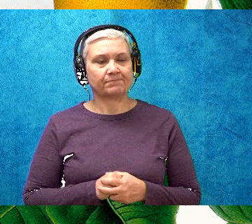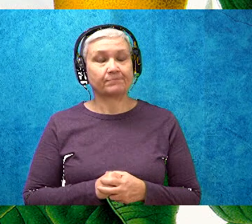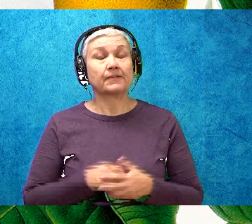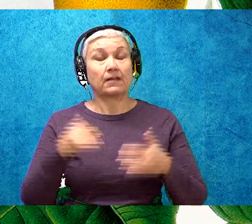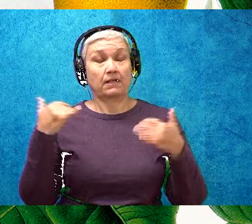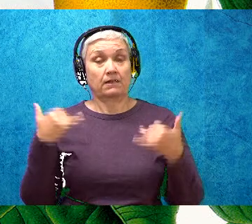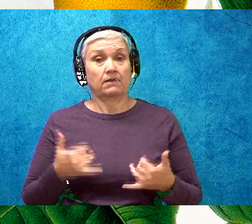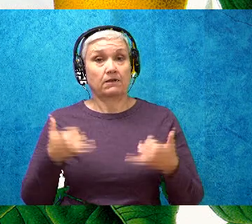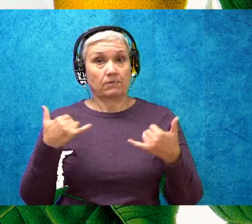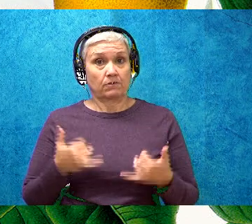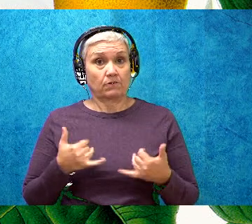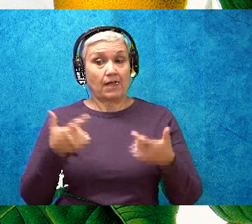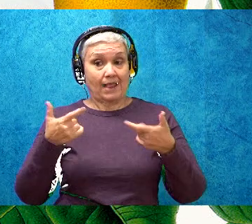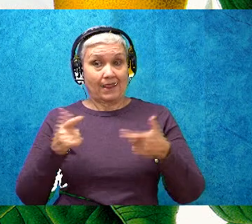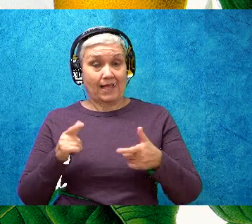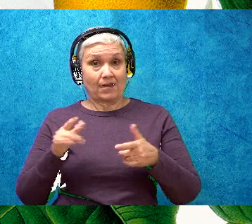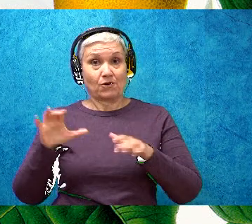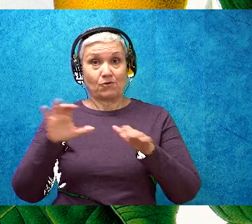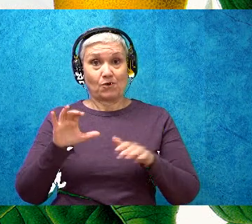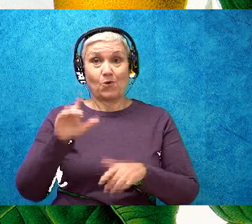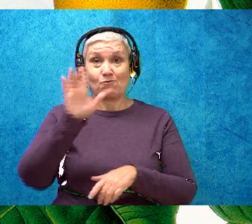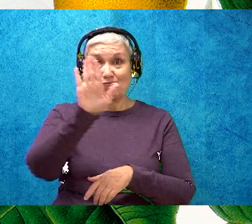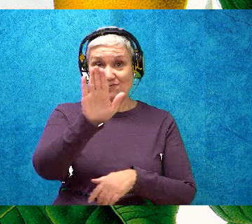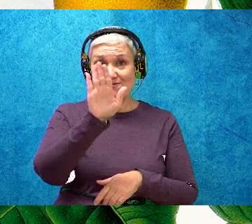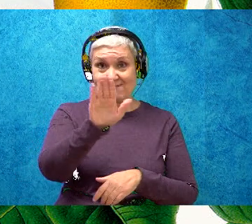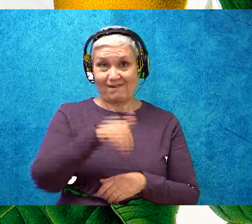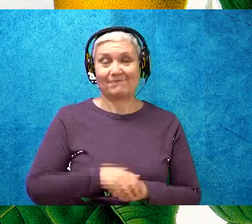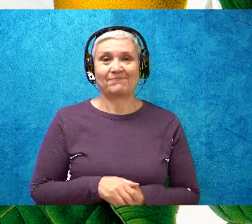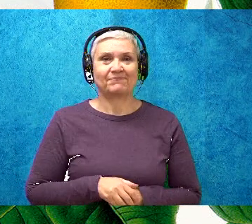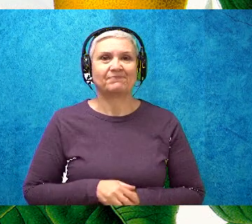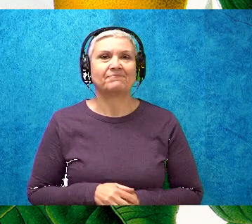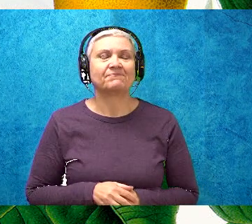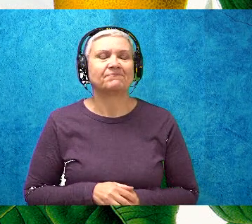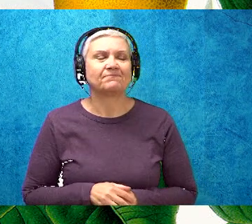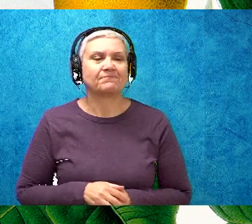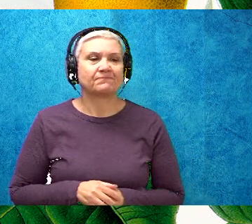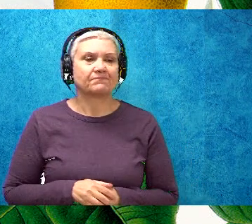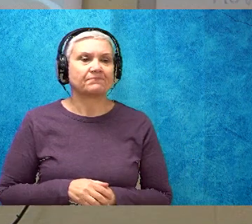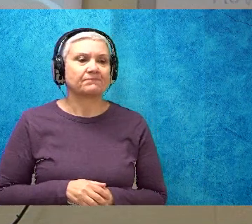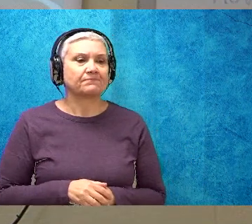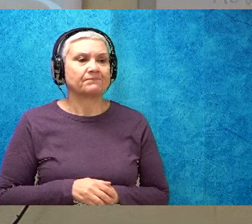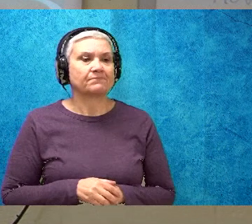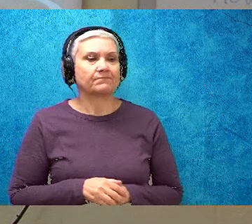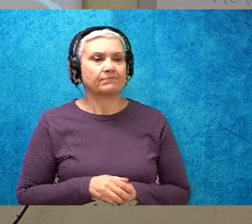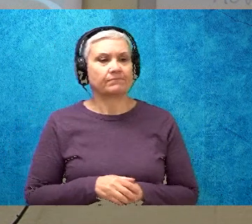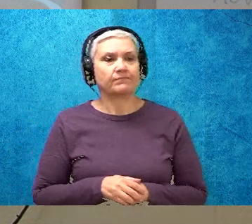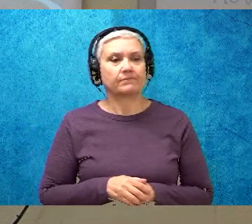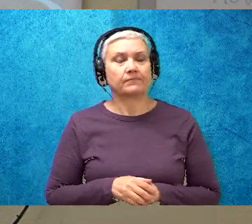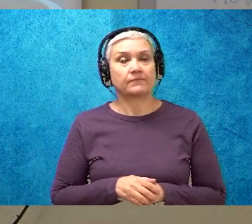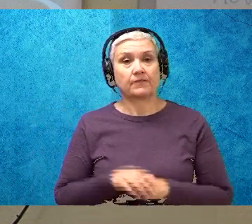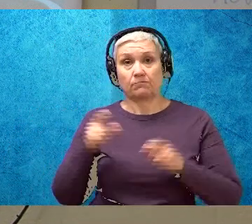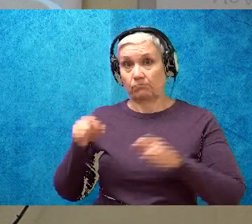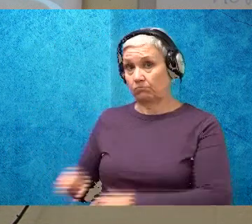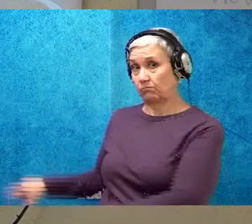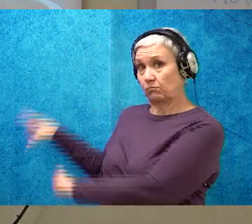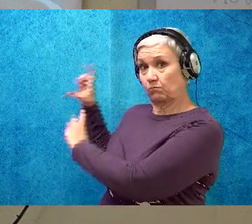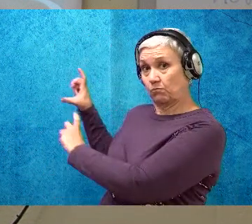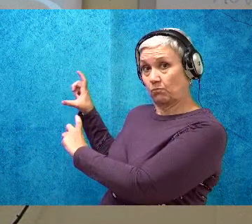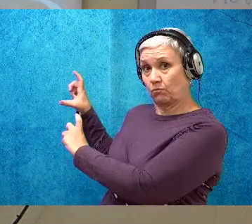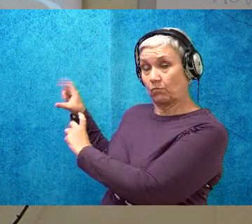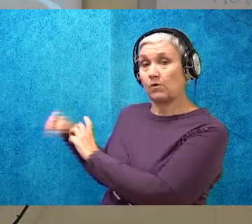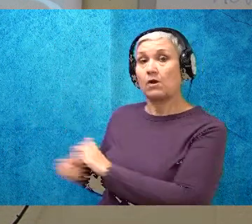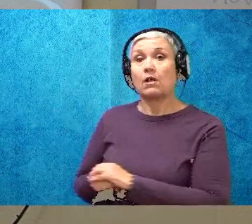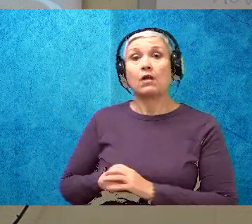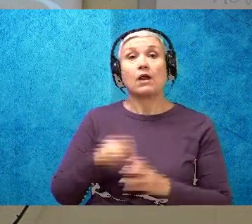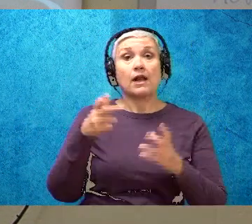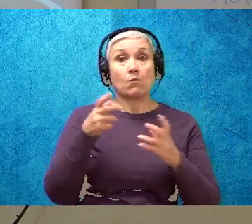Now, we're going to let you do this one on your own, all right? So I am going to put the piece up on the screen, and I want